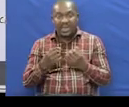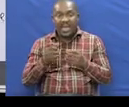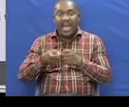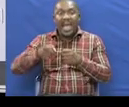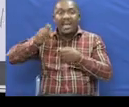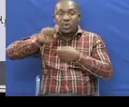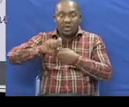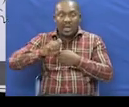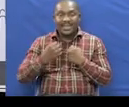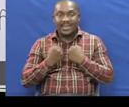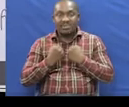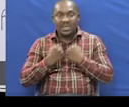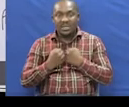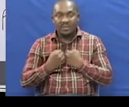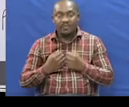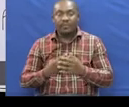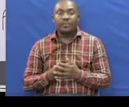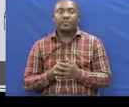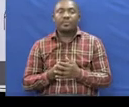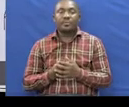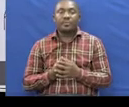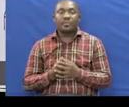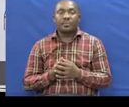of their d orbitals.